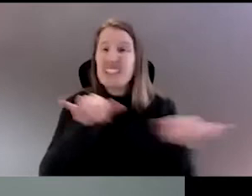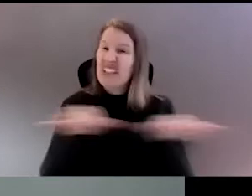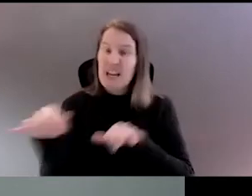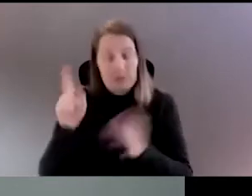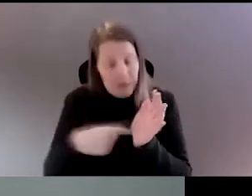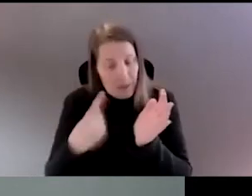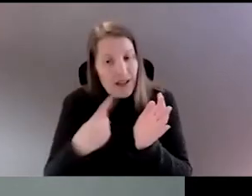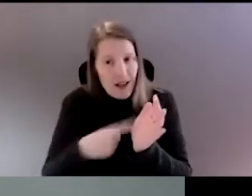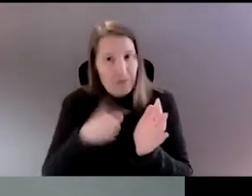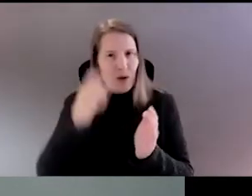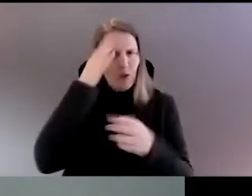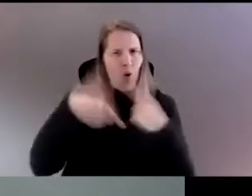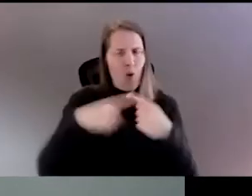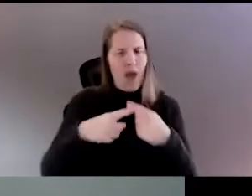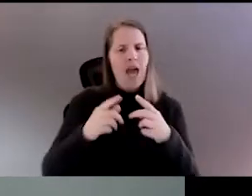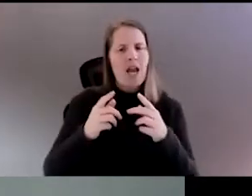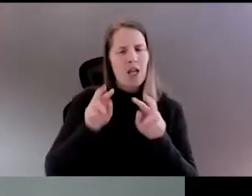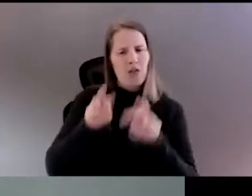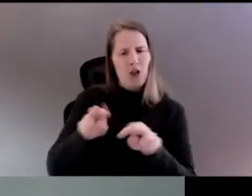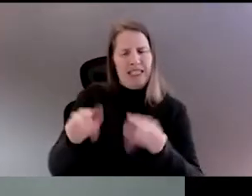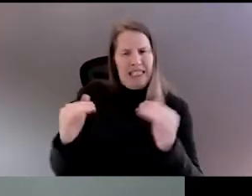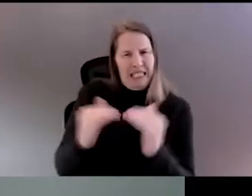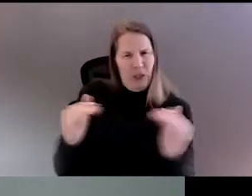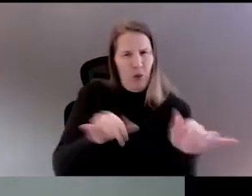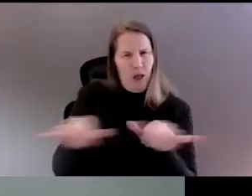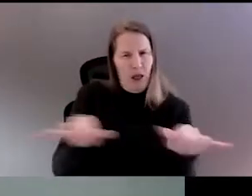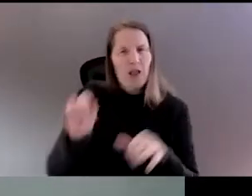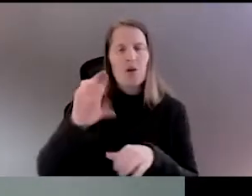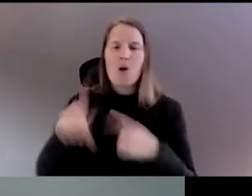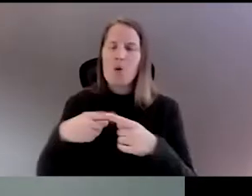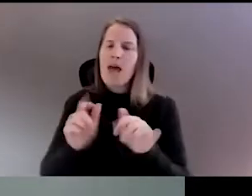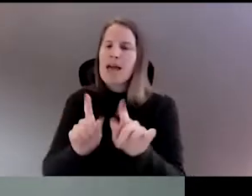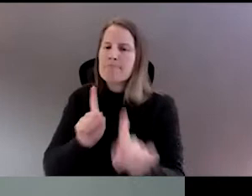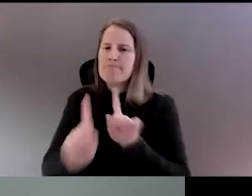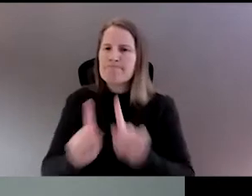discretion, and it's about the person. So thank you.